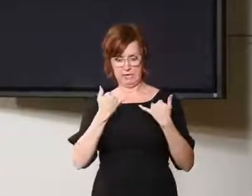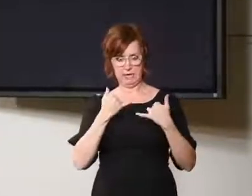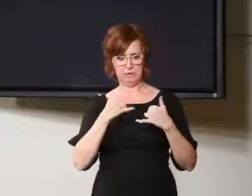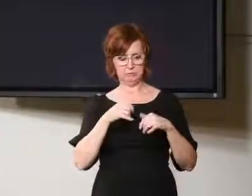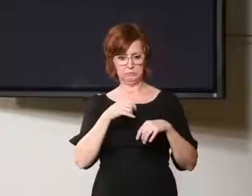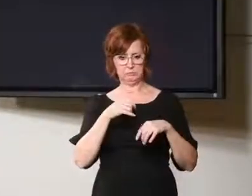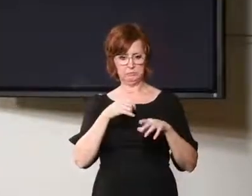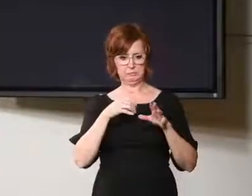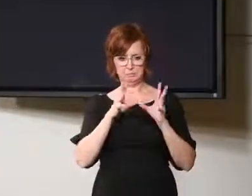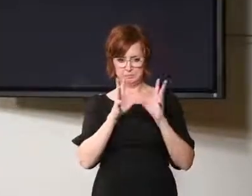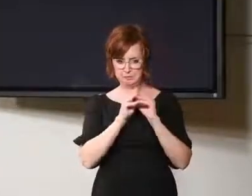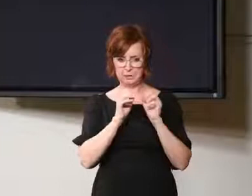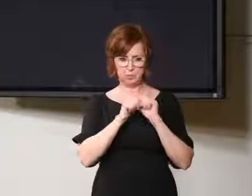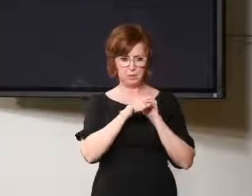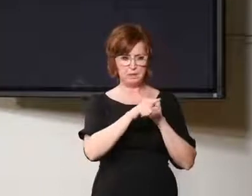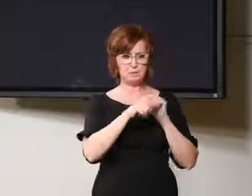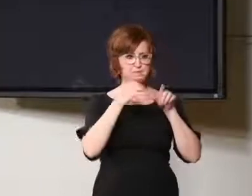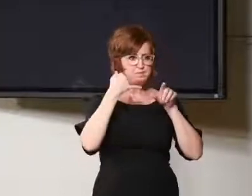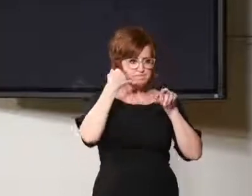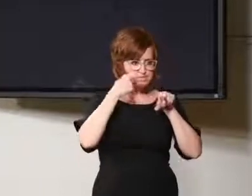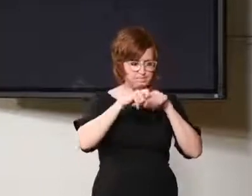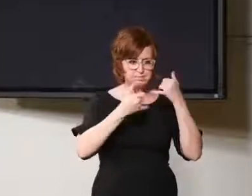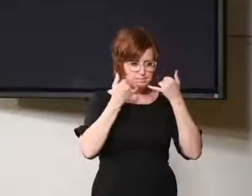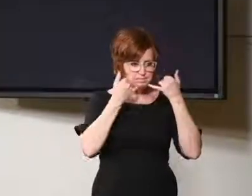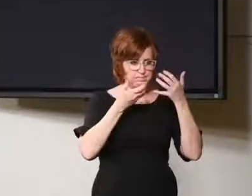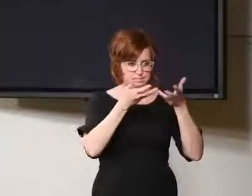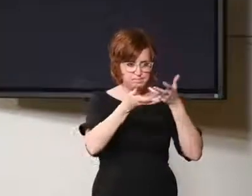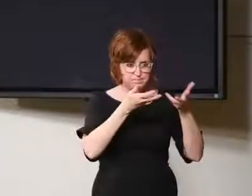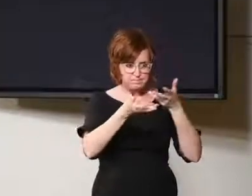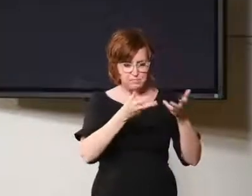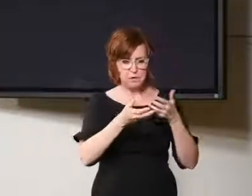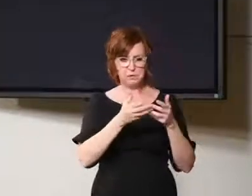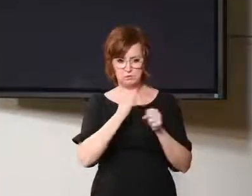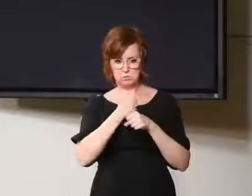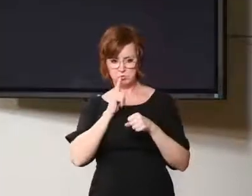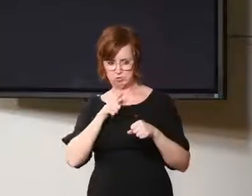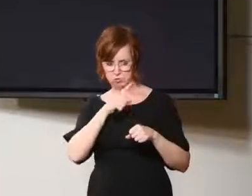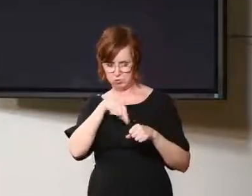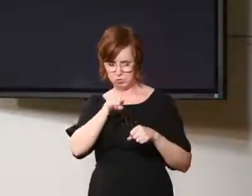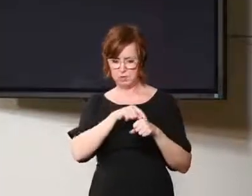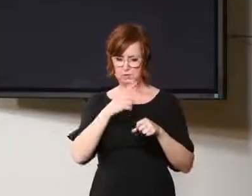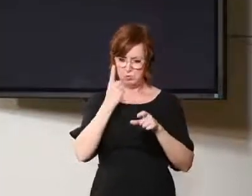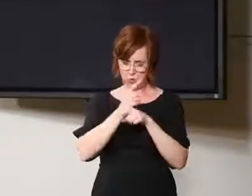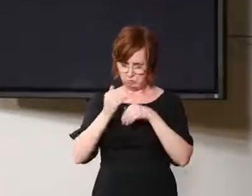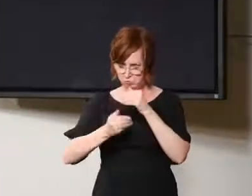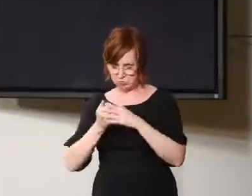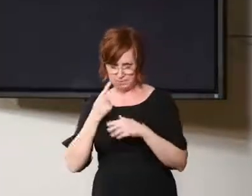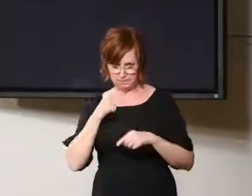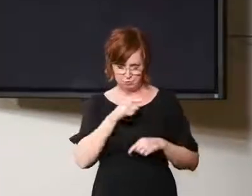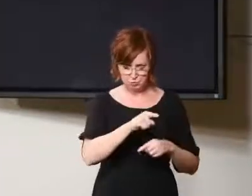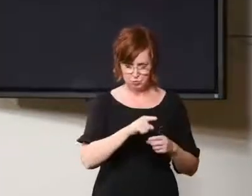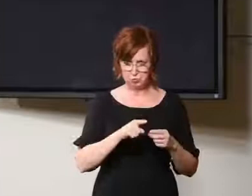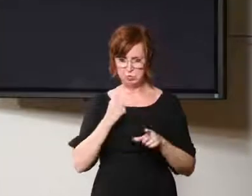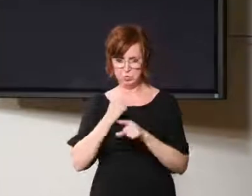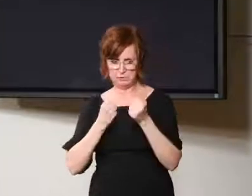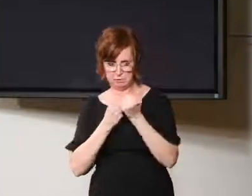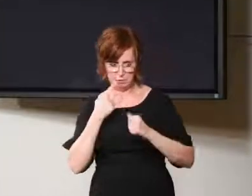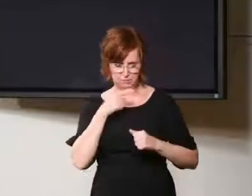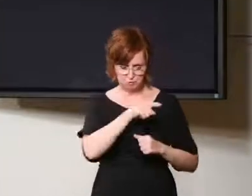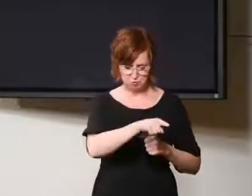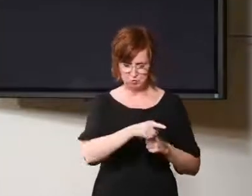will continue to engage with them to ensure that the processes that we have in place and the supports that we have in place are most